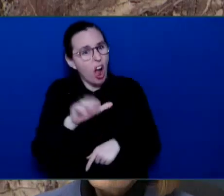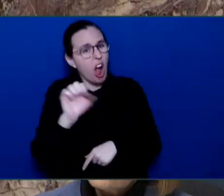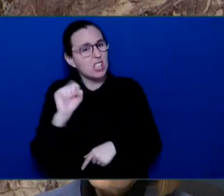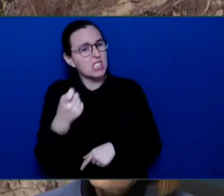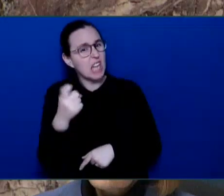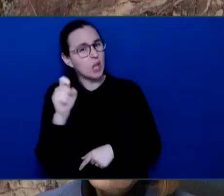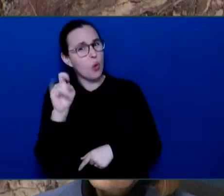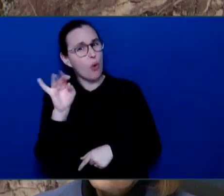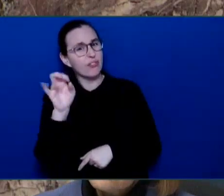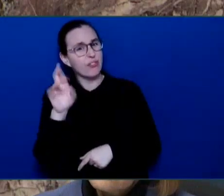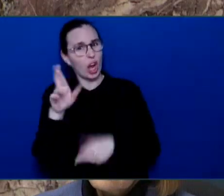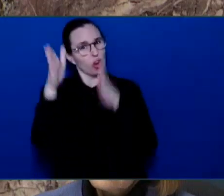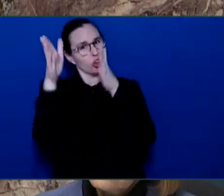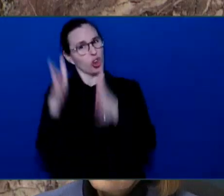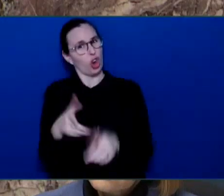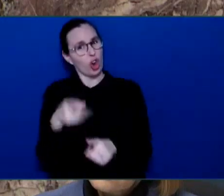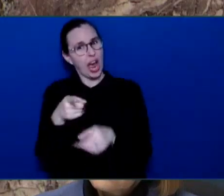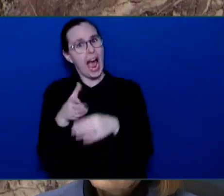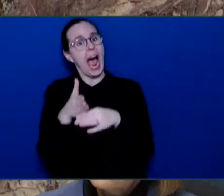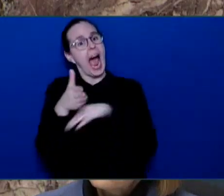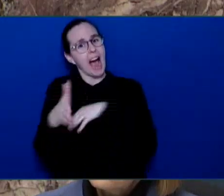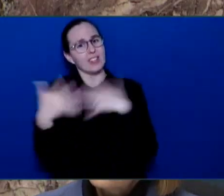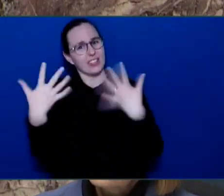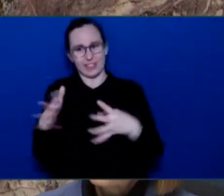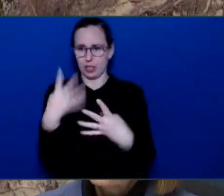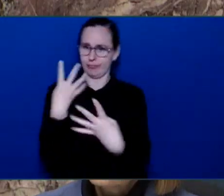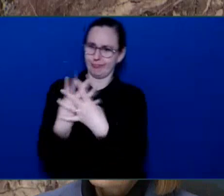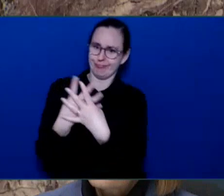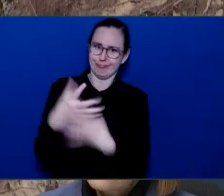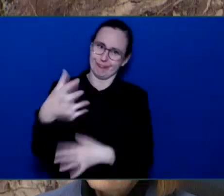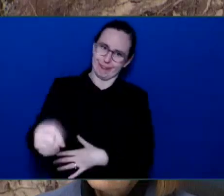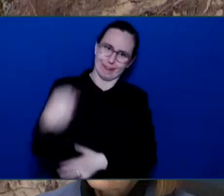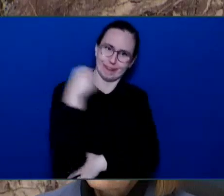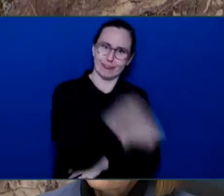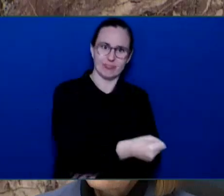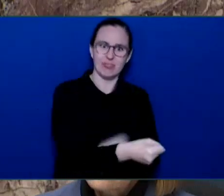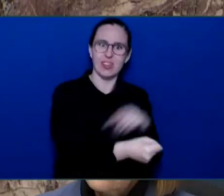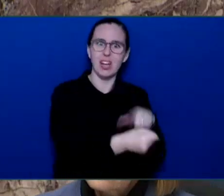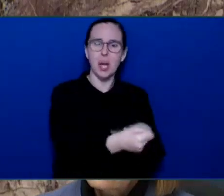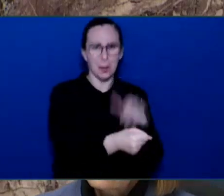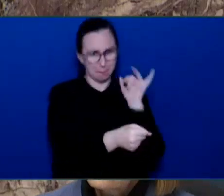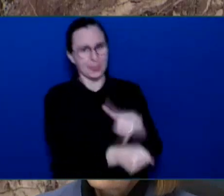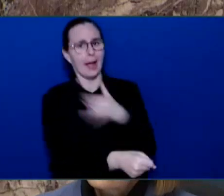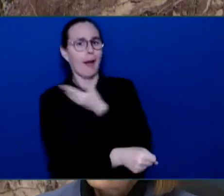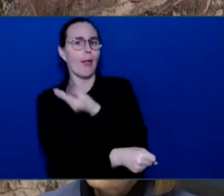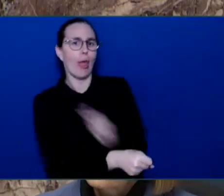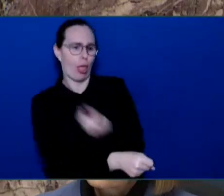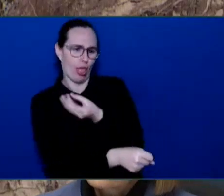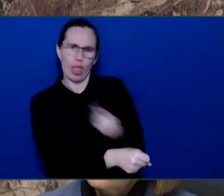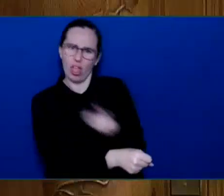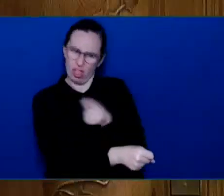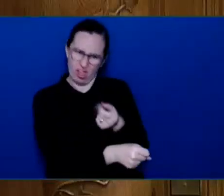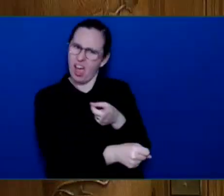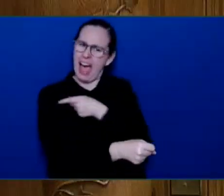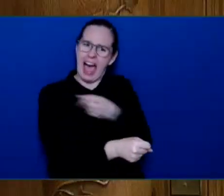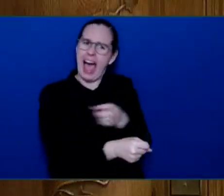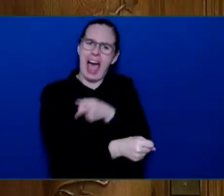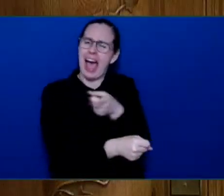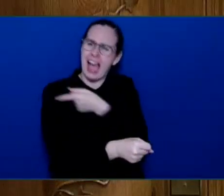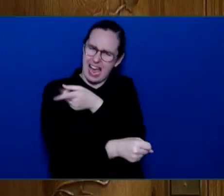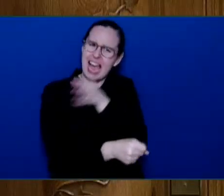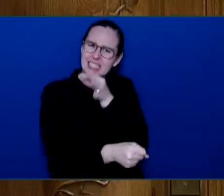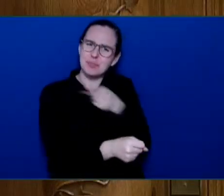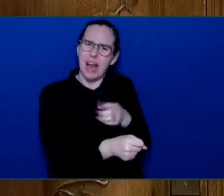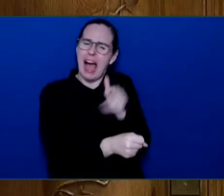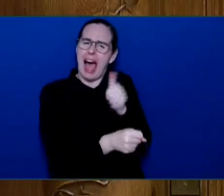take responsibility and provide an explanation for how this possibly could have happened in our province? Minister of